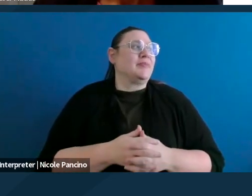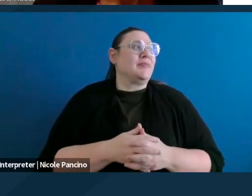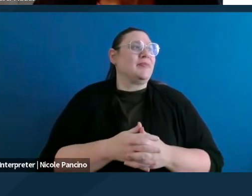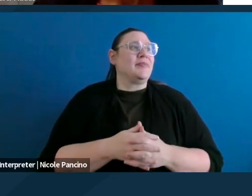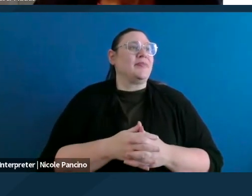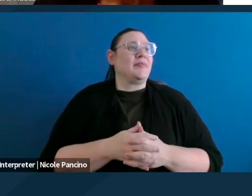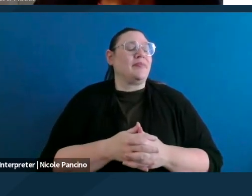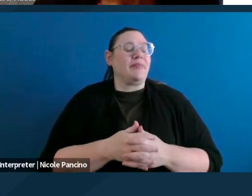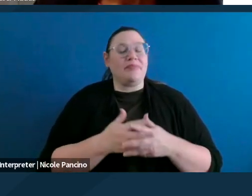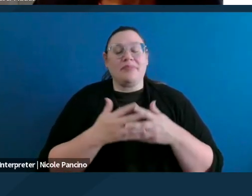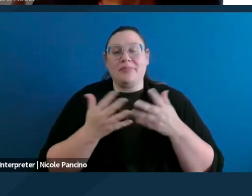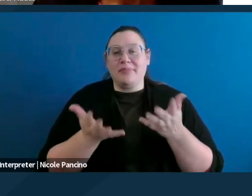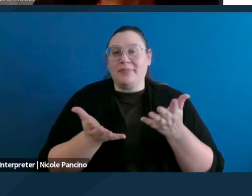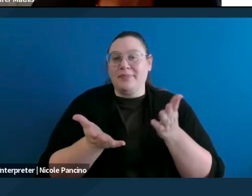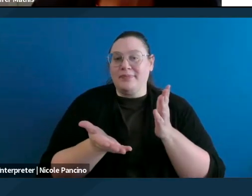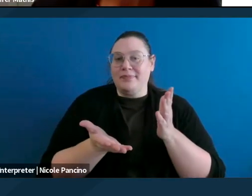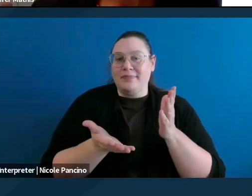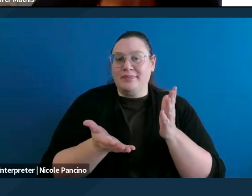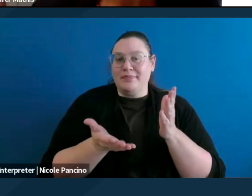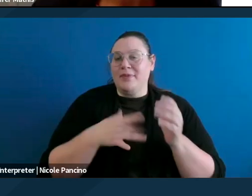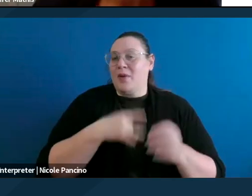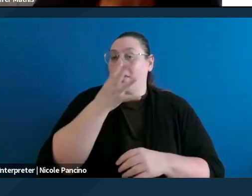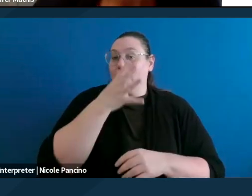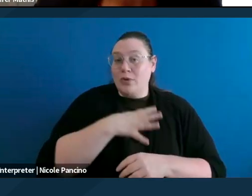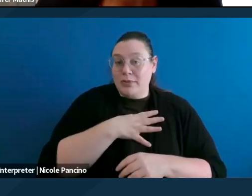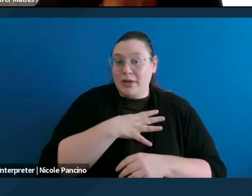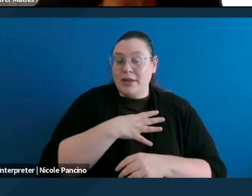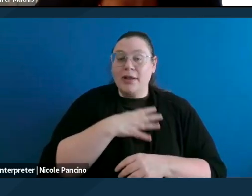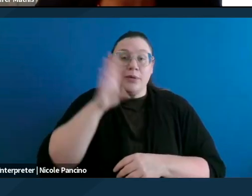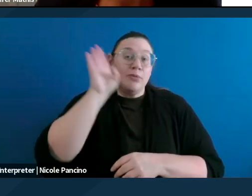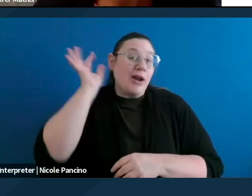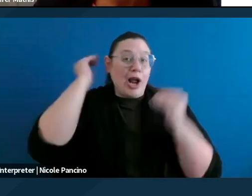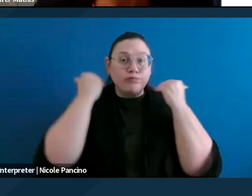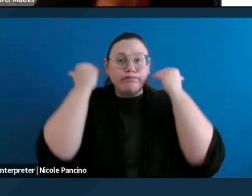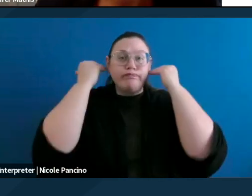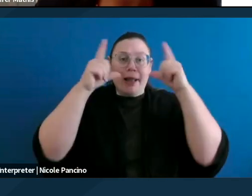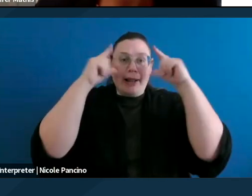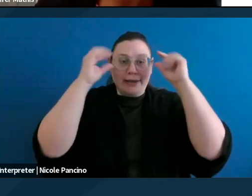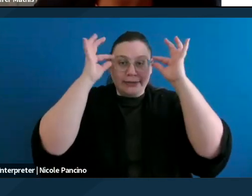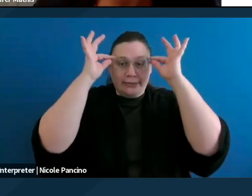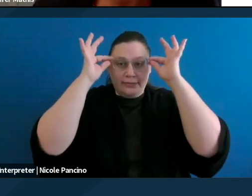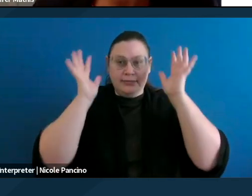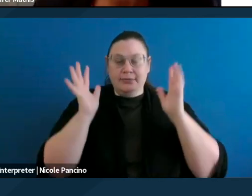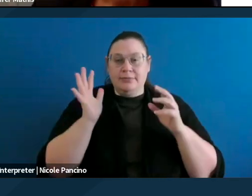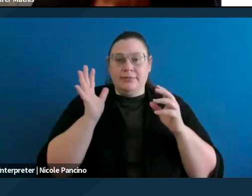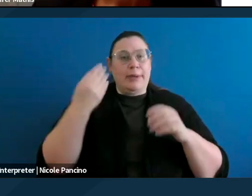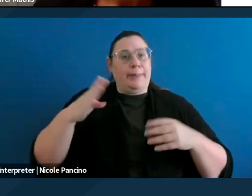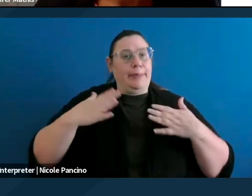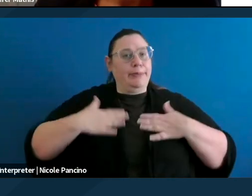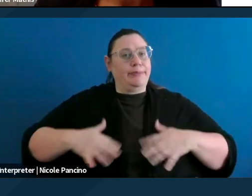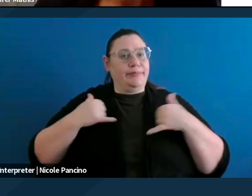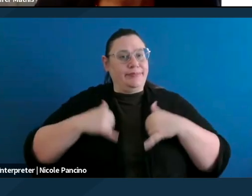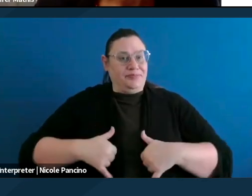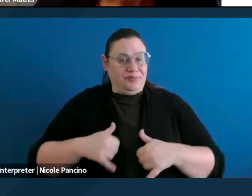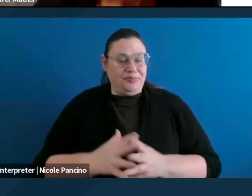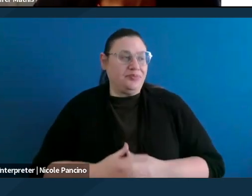I am a white woman with short brown hair and glasses and a blue jacket.